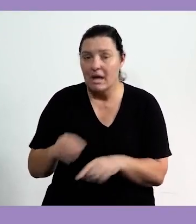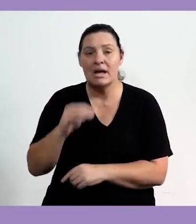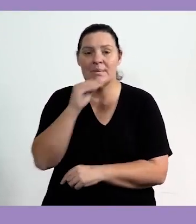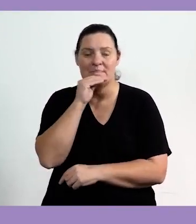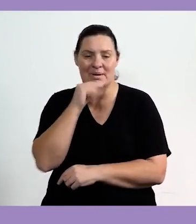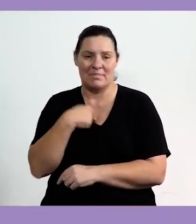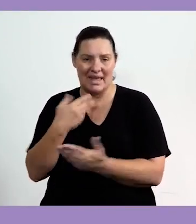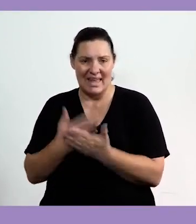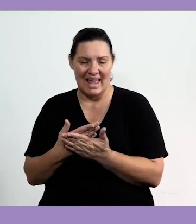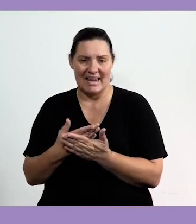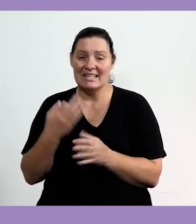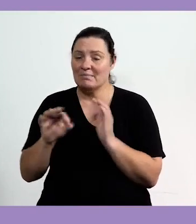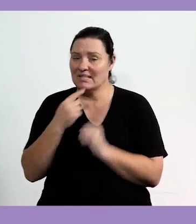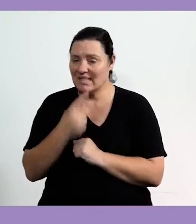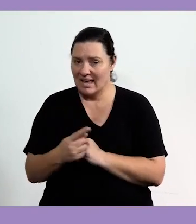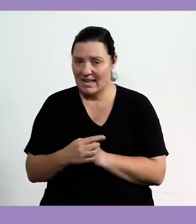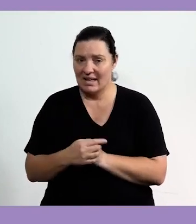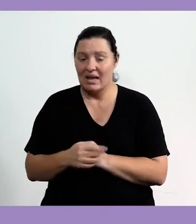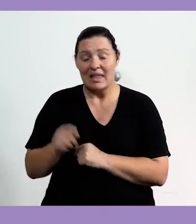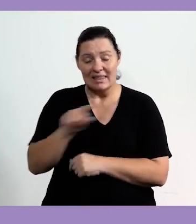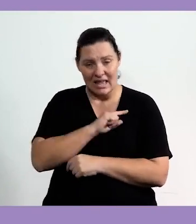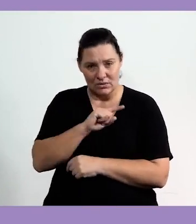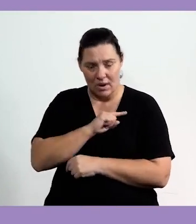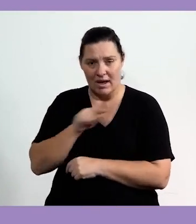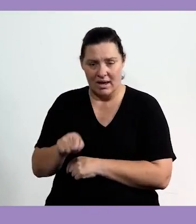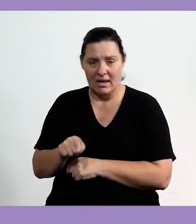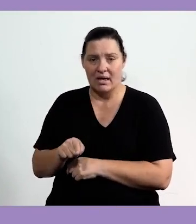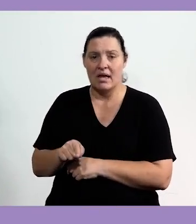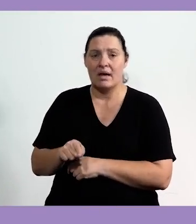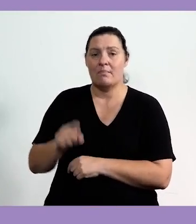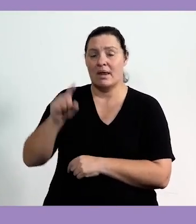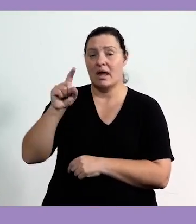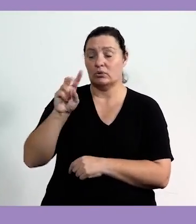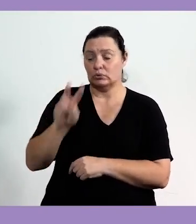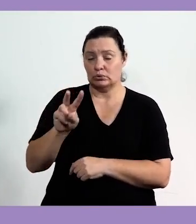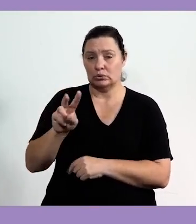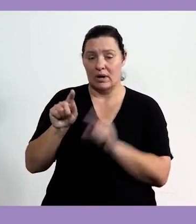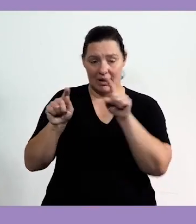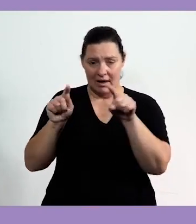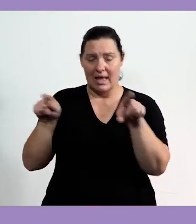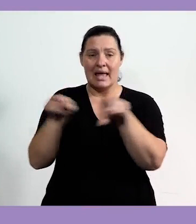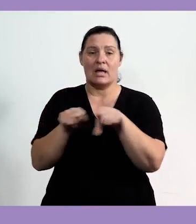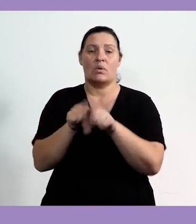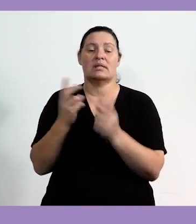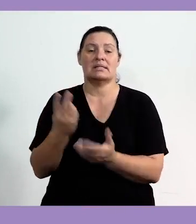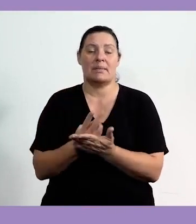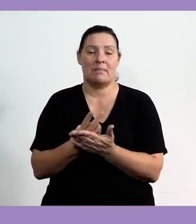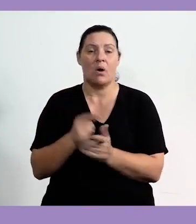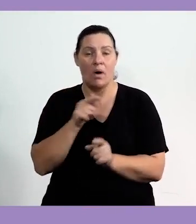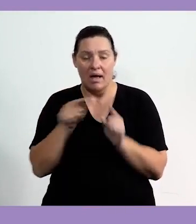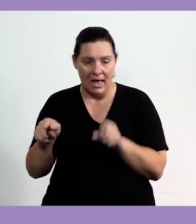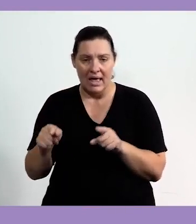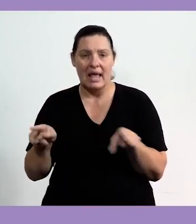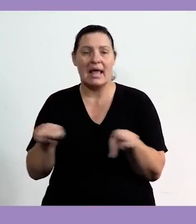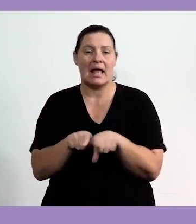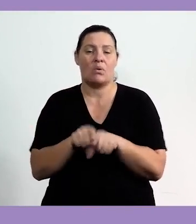the same? Then it means that I can simply say that therefore my two exponents are also equal because